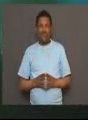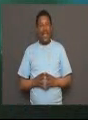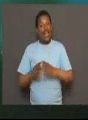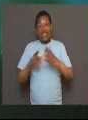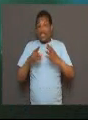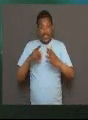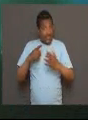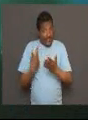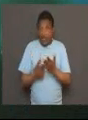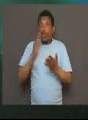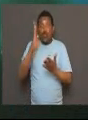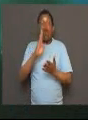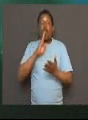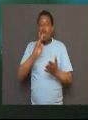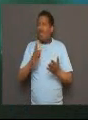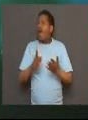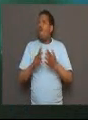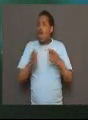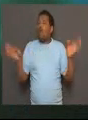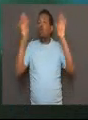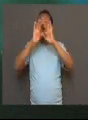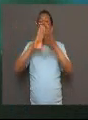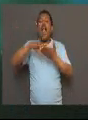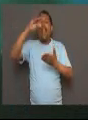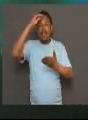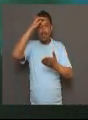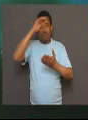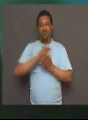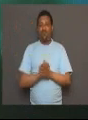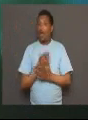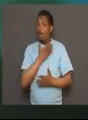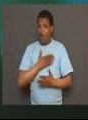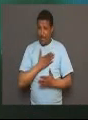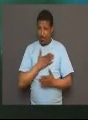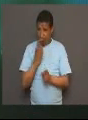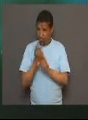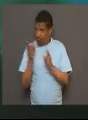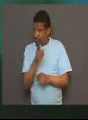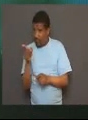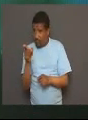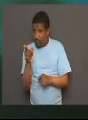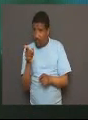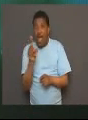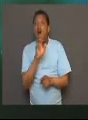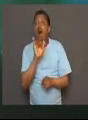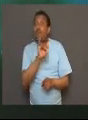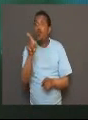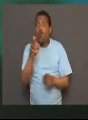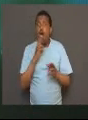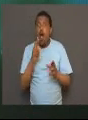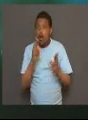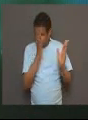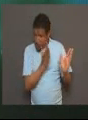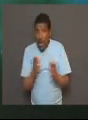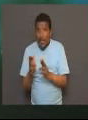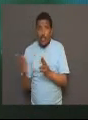This will be a very important lesson. Please make sure that you are ready to